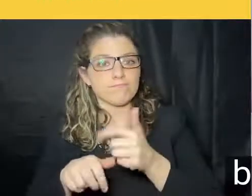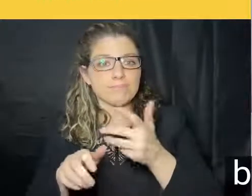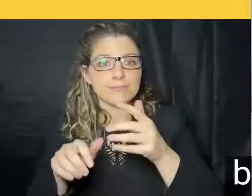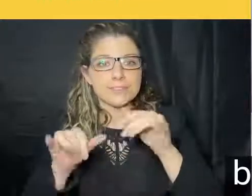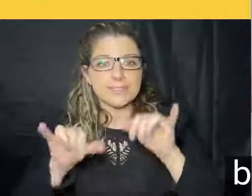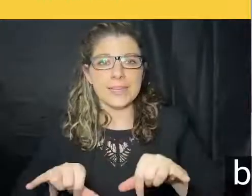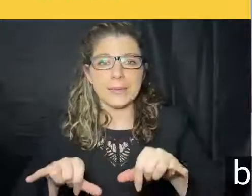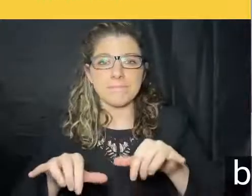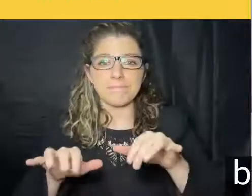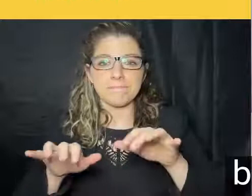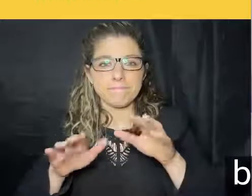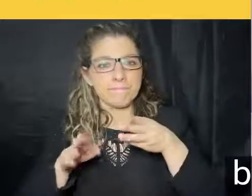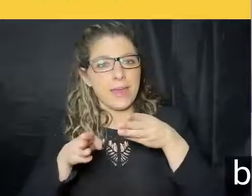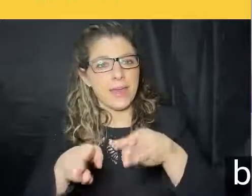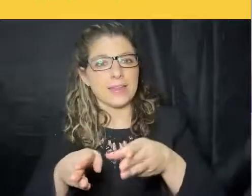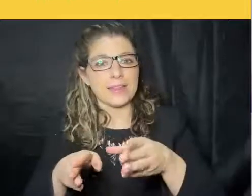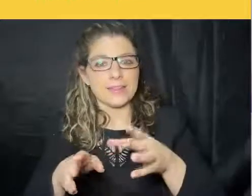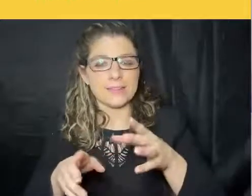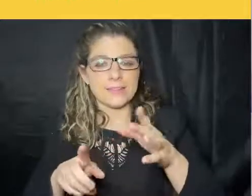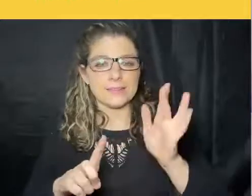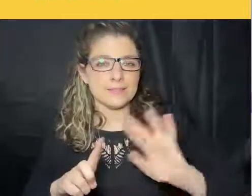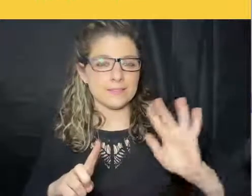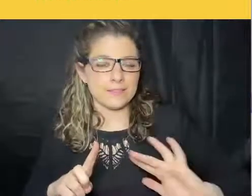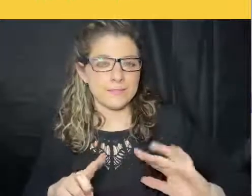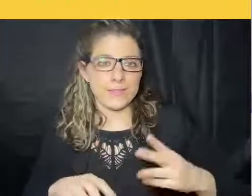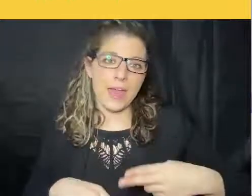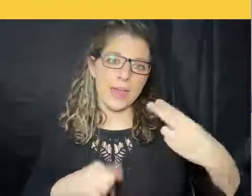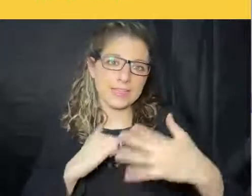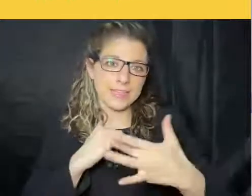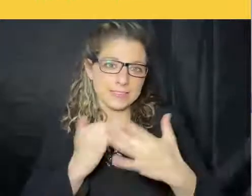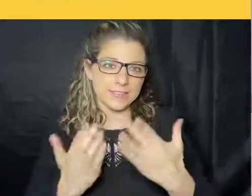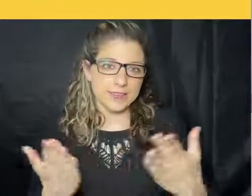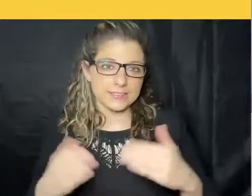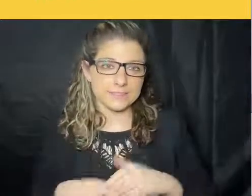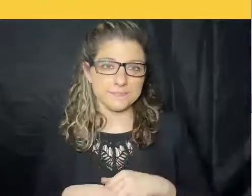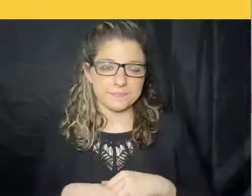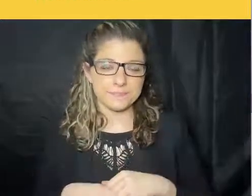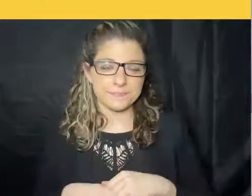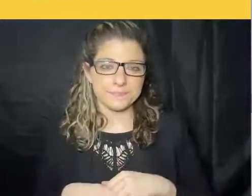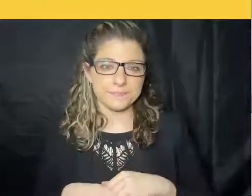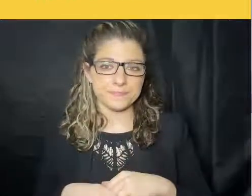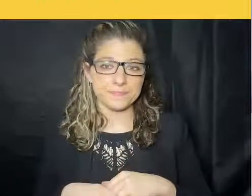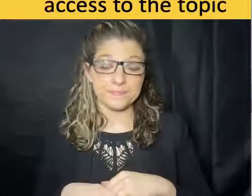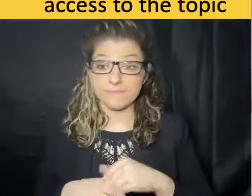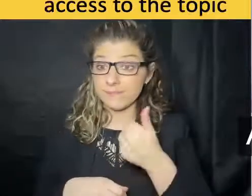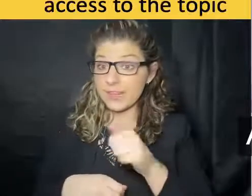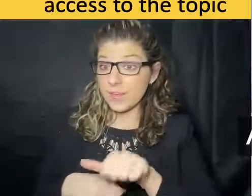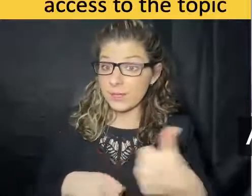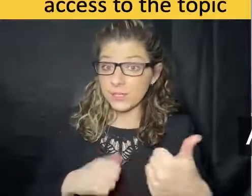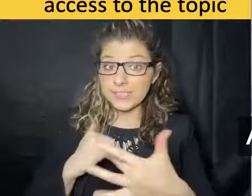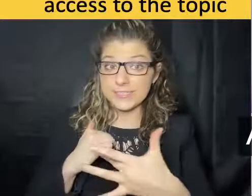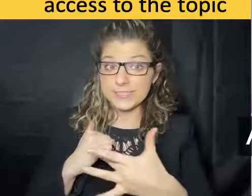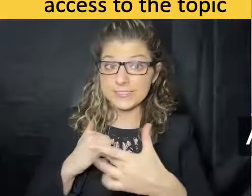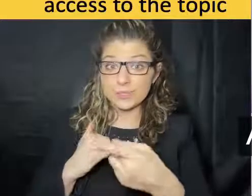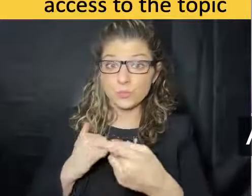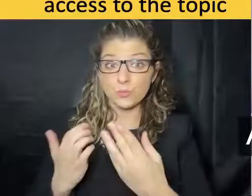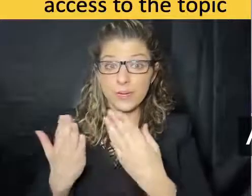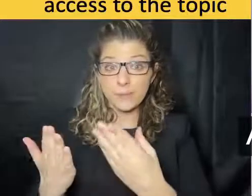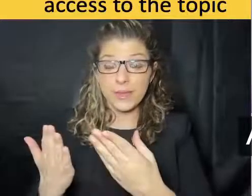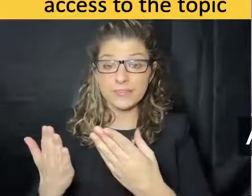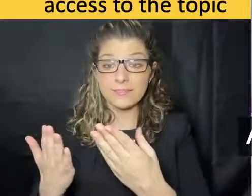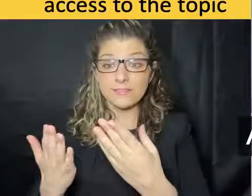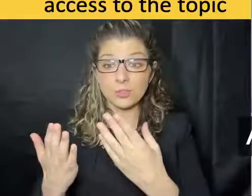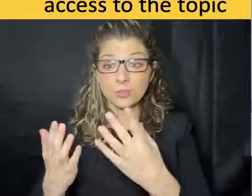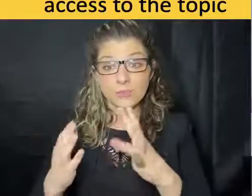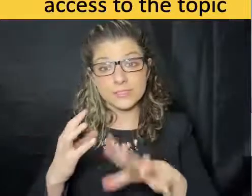the same navigation path that you would have taken on the high-tech device. Are there any other techniques that you